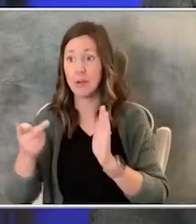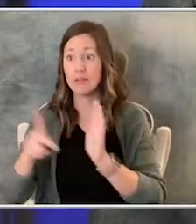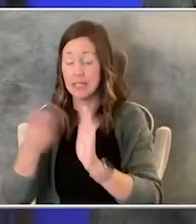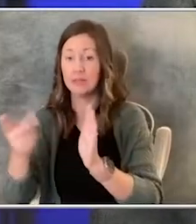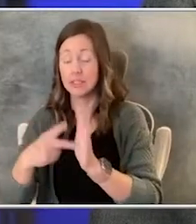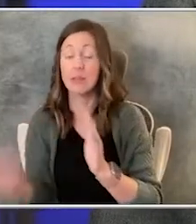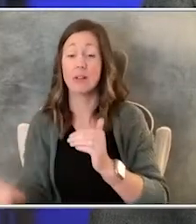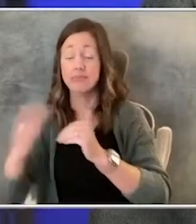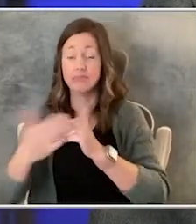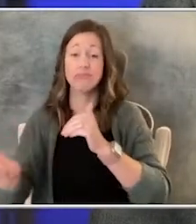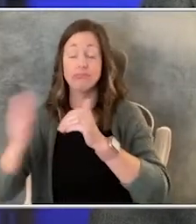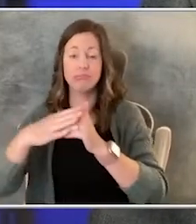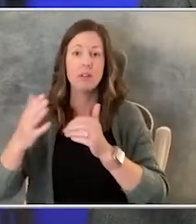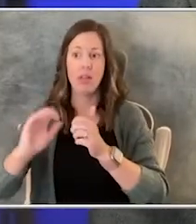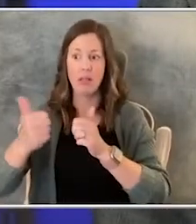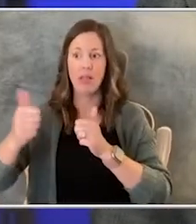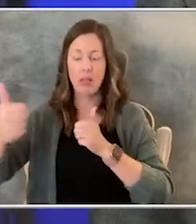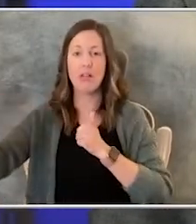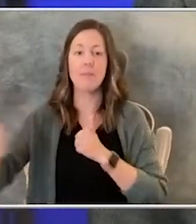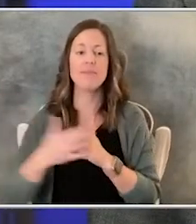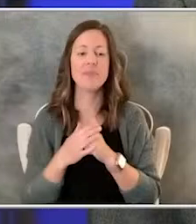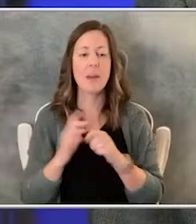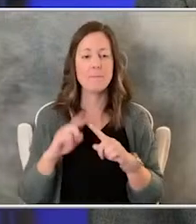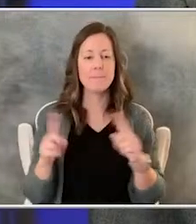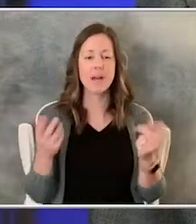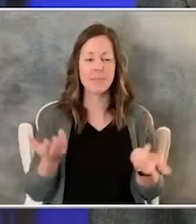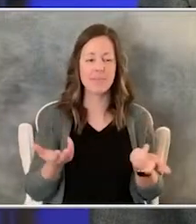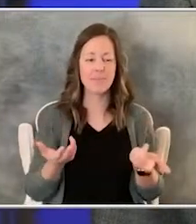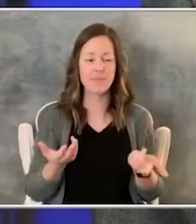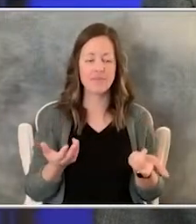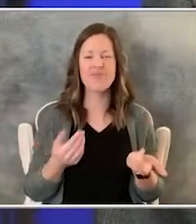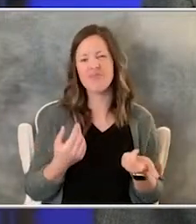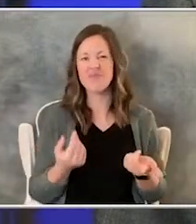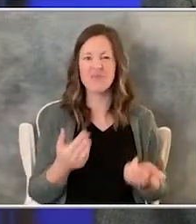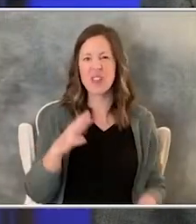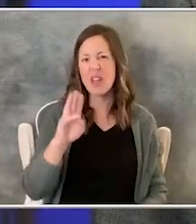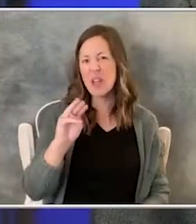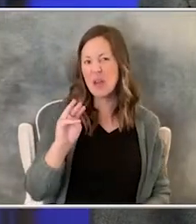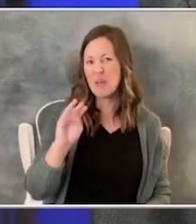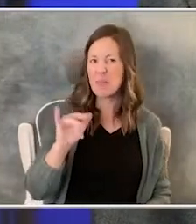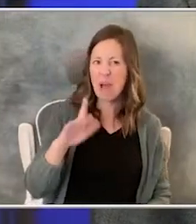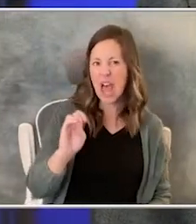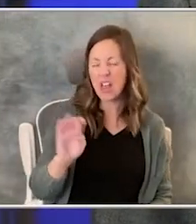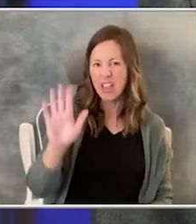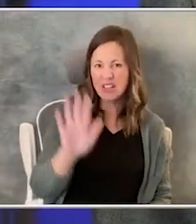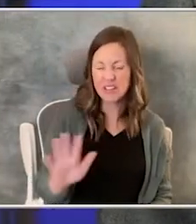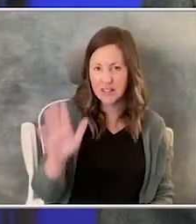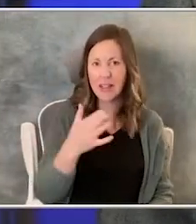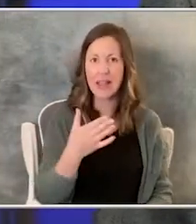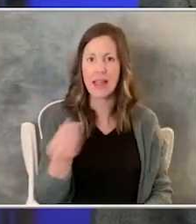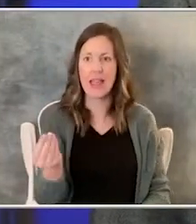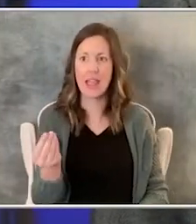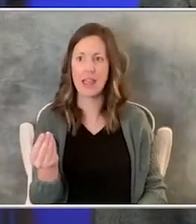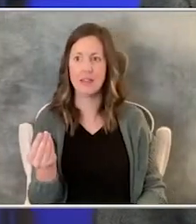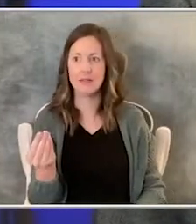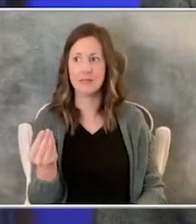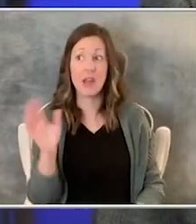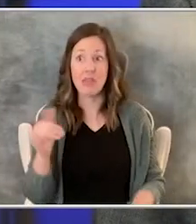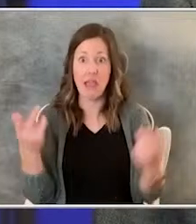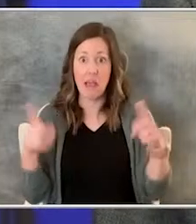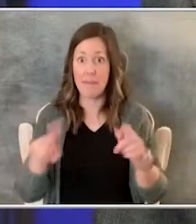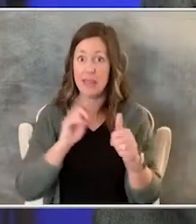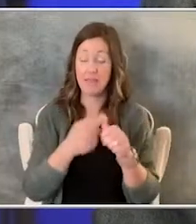spatuling your ceiling, and I mean, you really are a warrior when it comes to home improvements. You're doing it all.